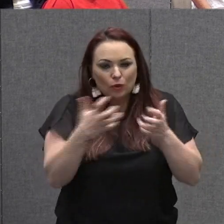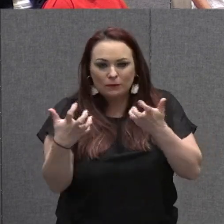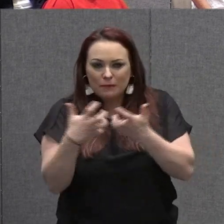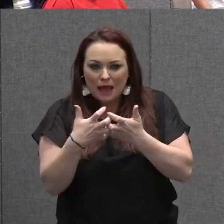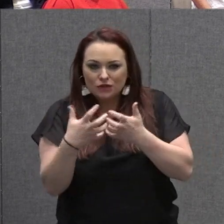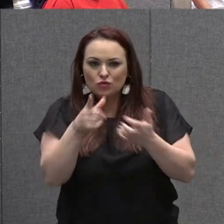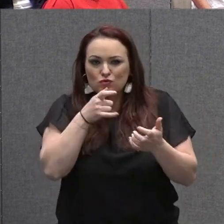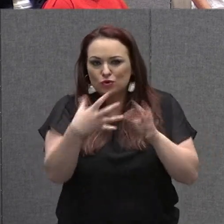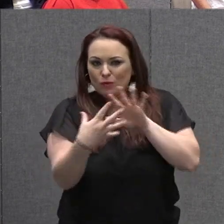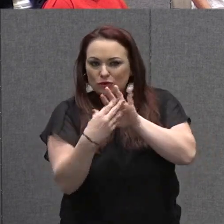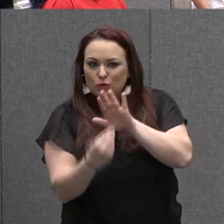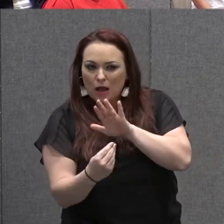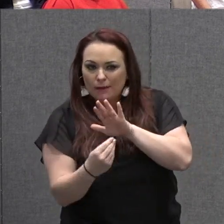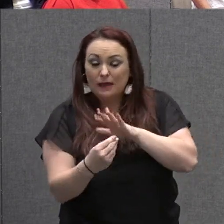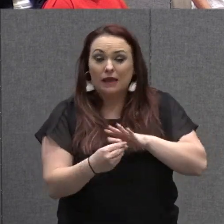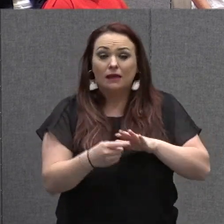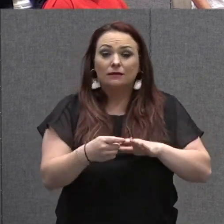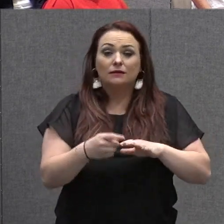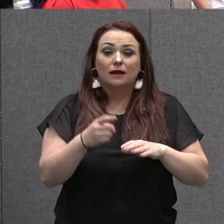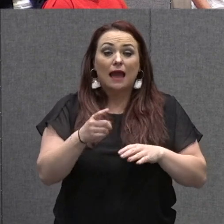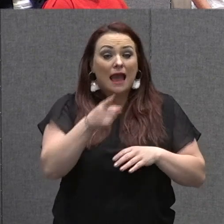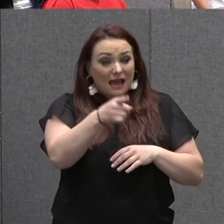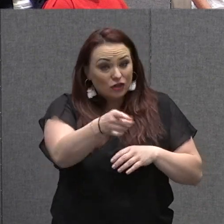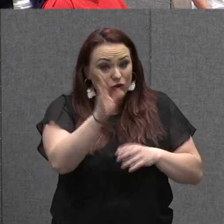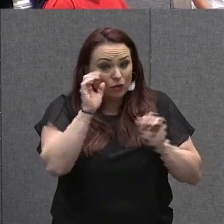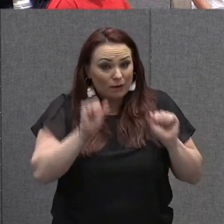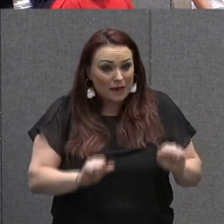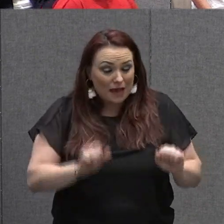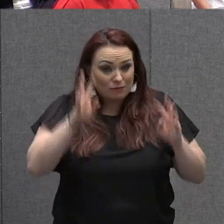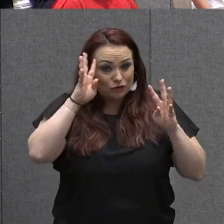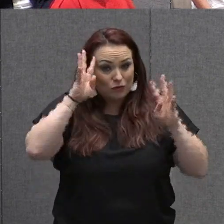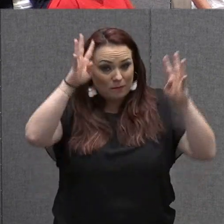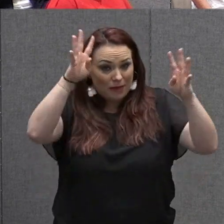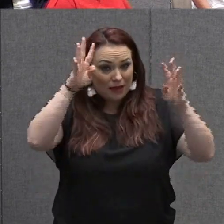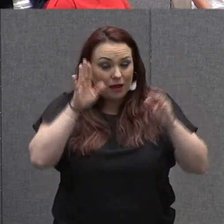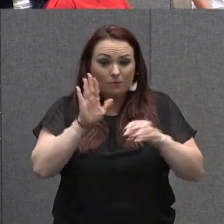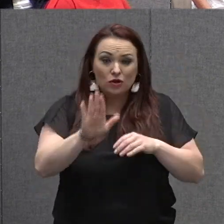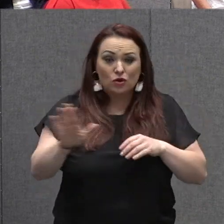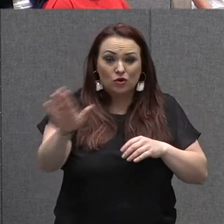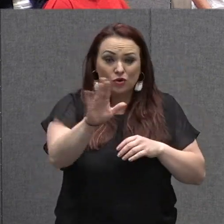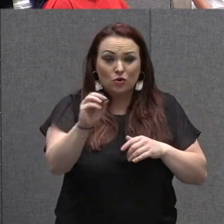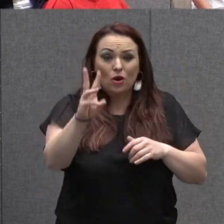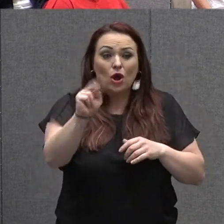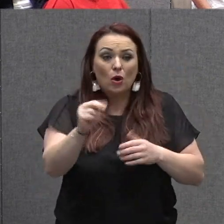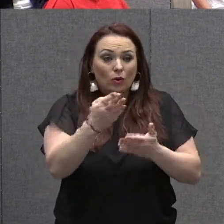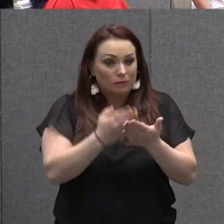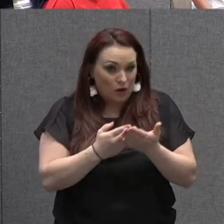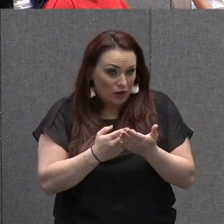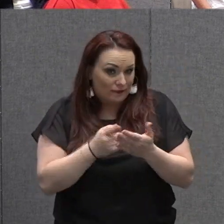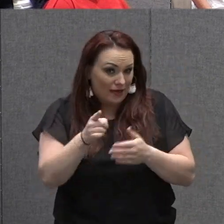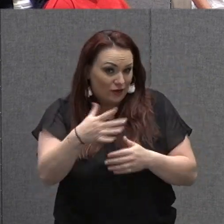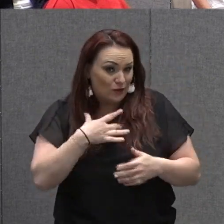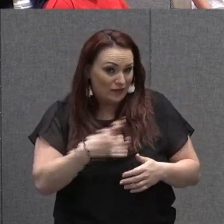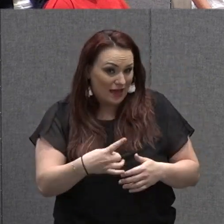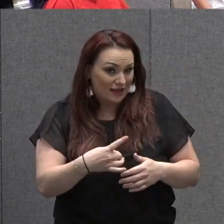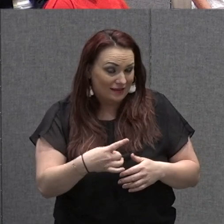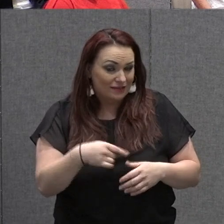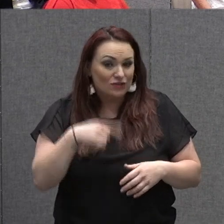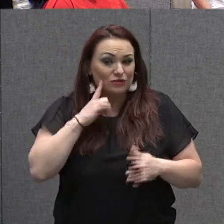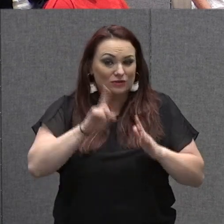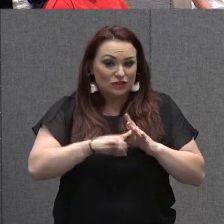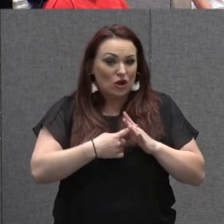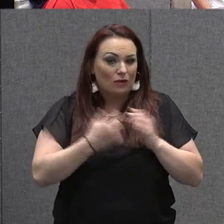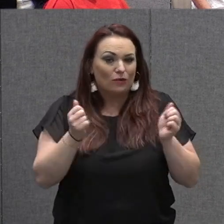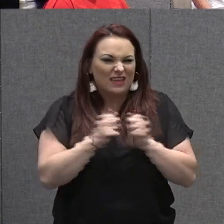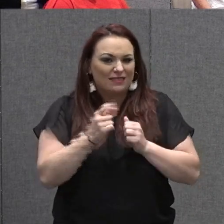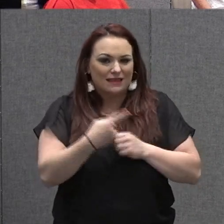we're also going to give you the opportunity to make up your own part that you like. So we're going to start off with just this, okay? Just